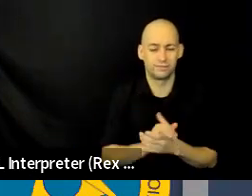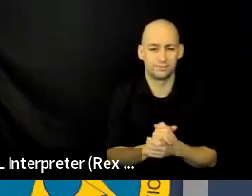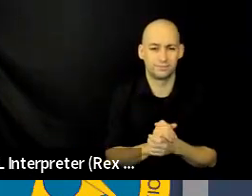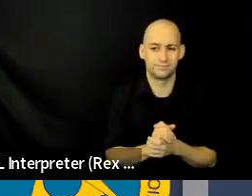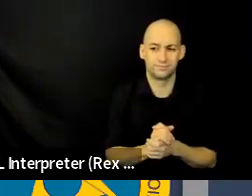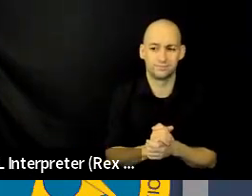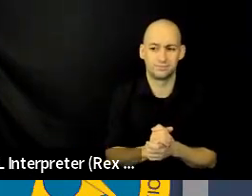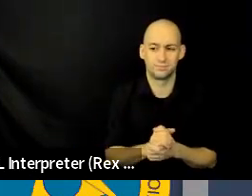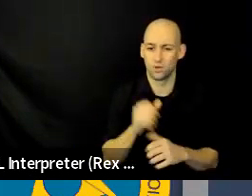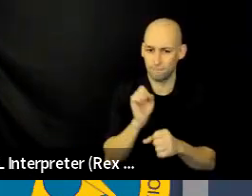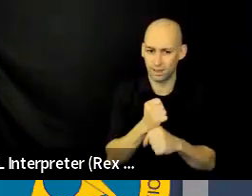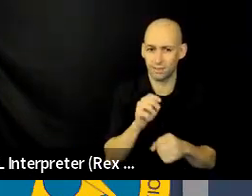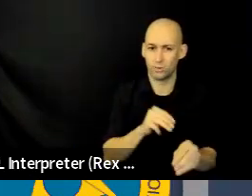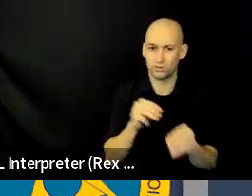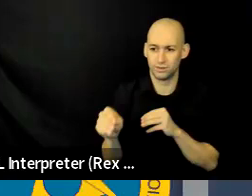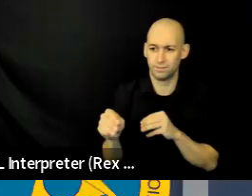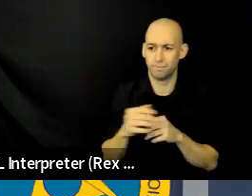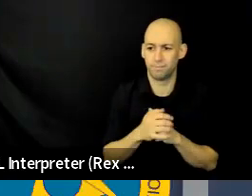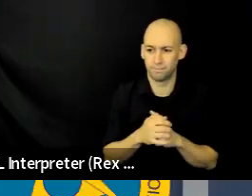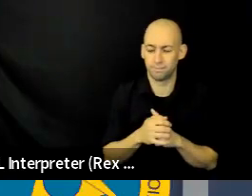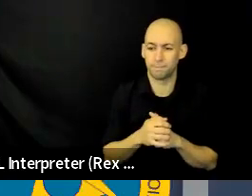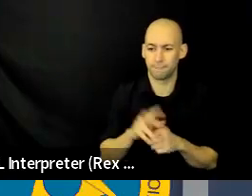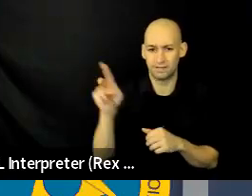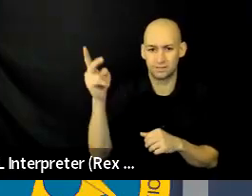So you made the motion? Yes. Yeah. Second.